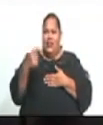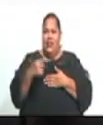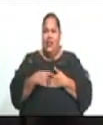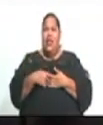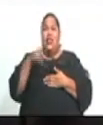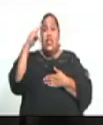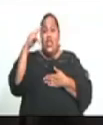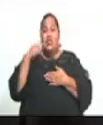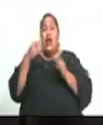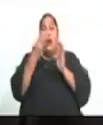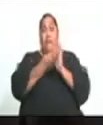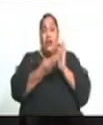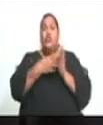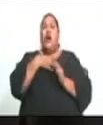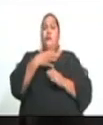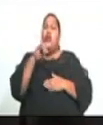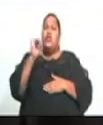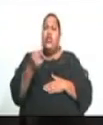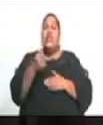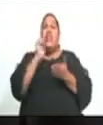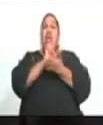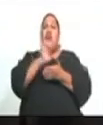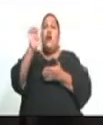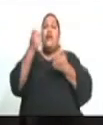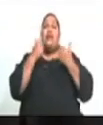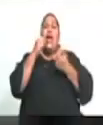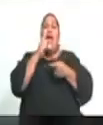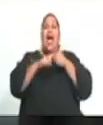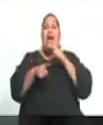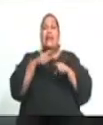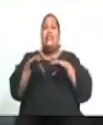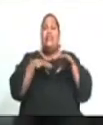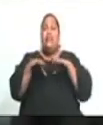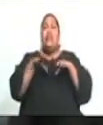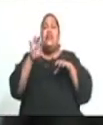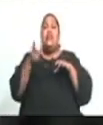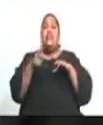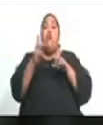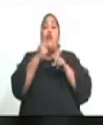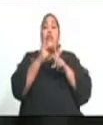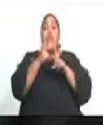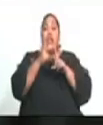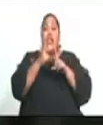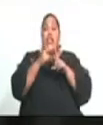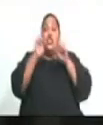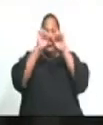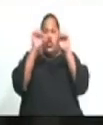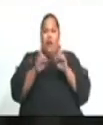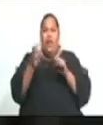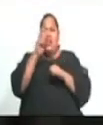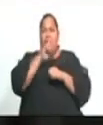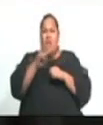the national budget is more than just an economic exercise. It is a political statement shaped by the values